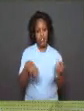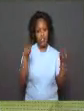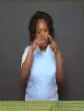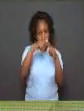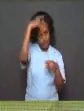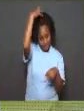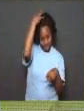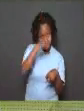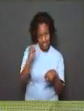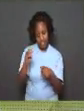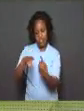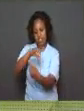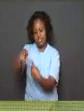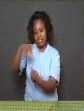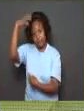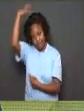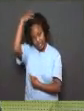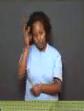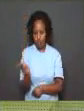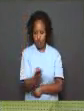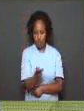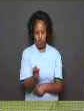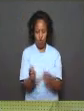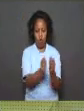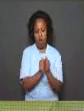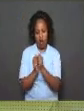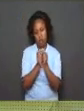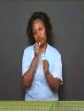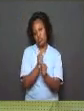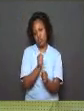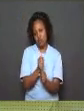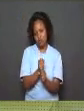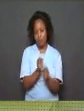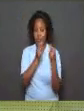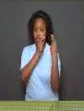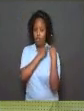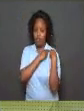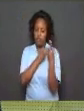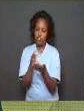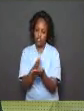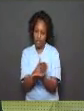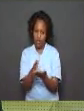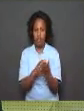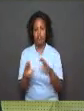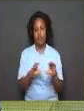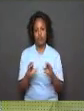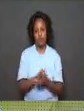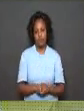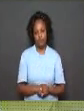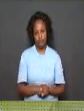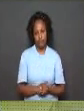Sometimes the federal and regional governments work together to share